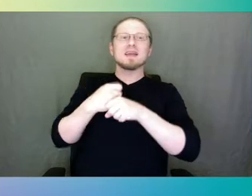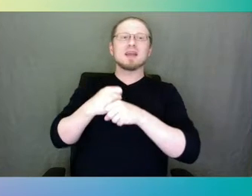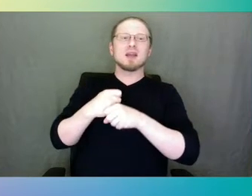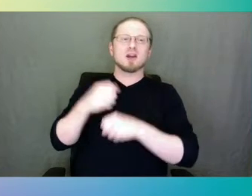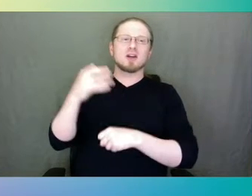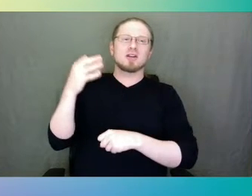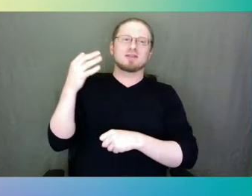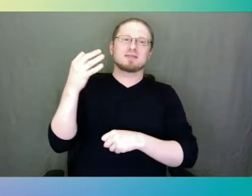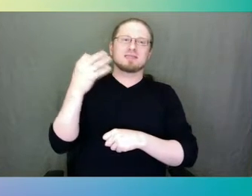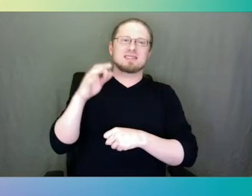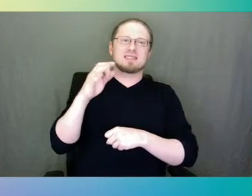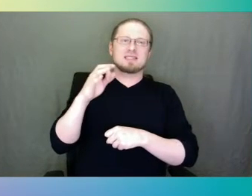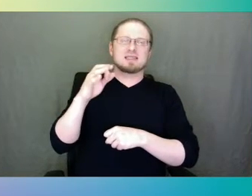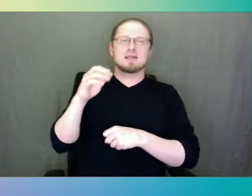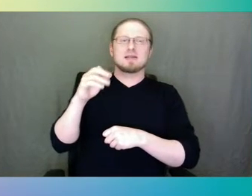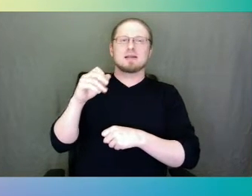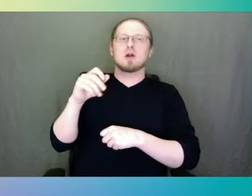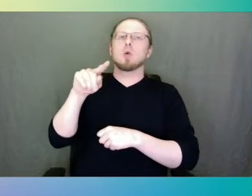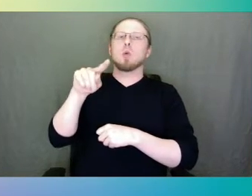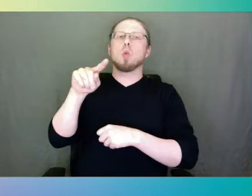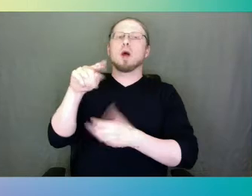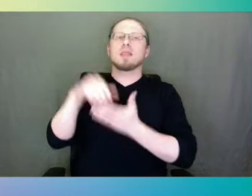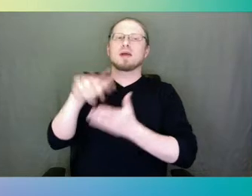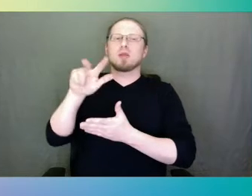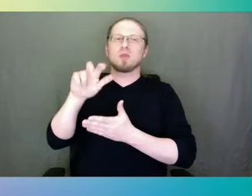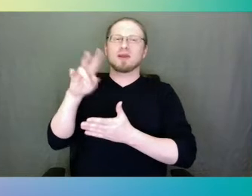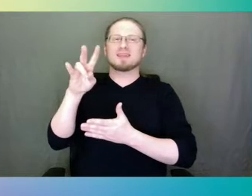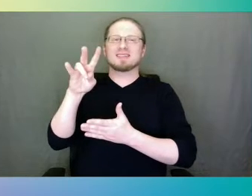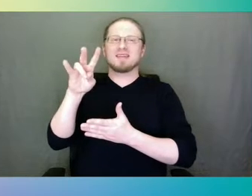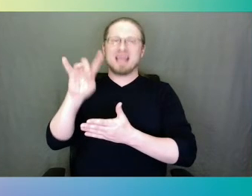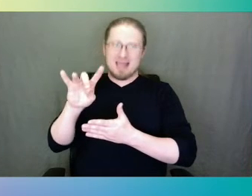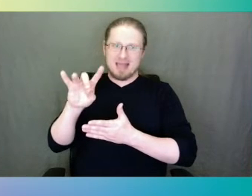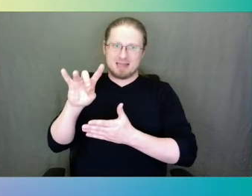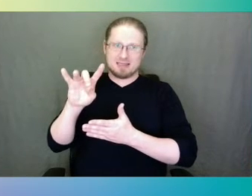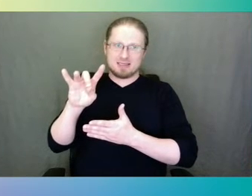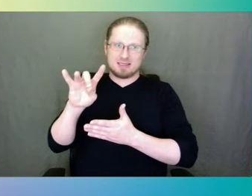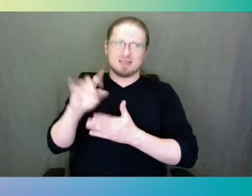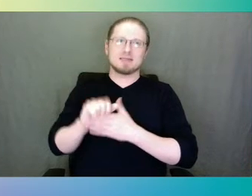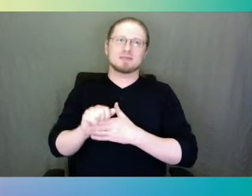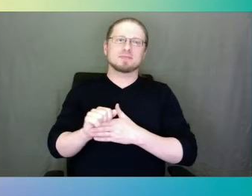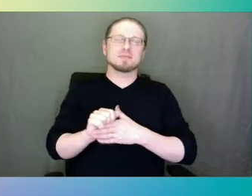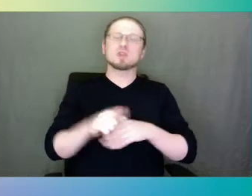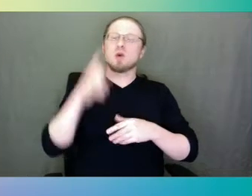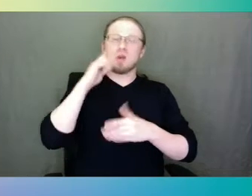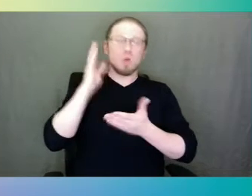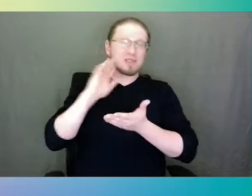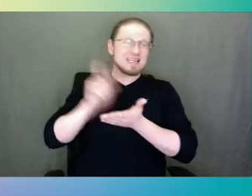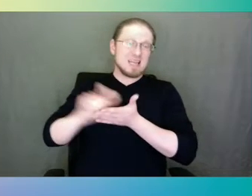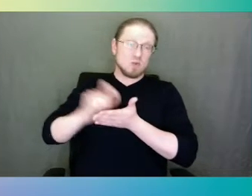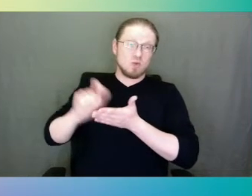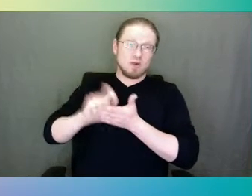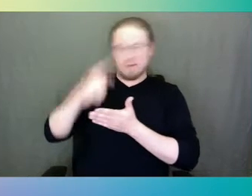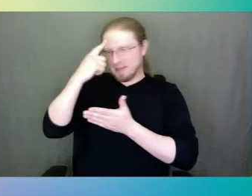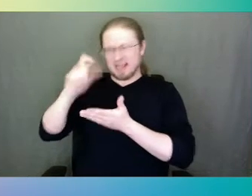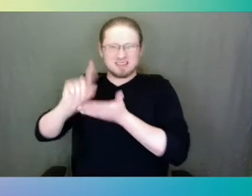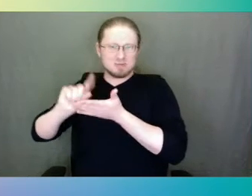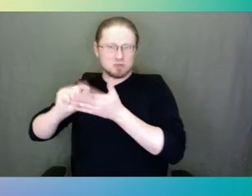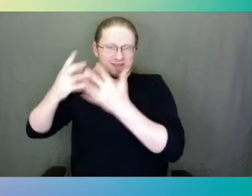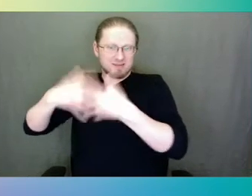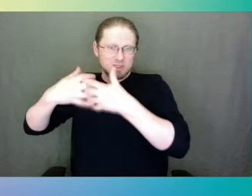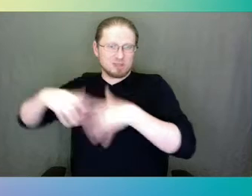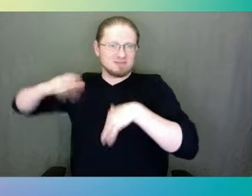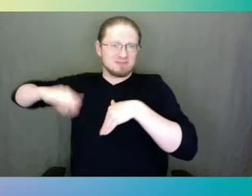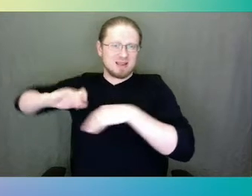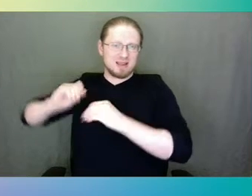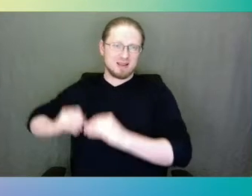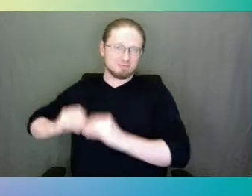remember, the printing press didn't come out until 1455. So this was a handwritten Bible and New Testament only. And so